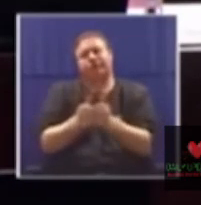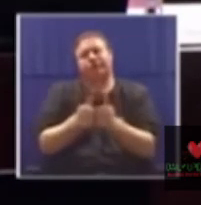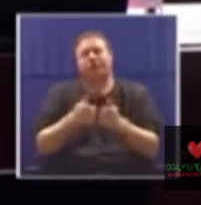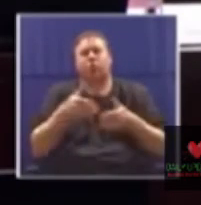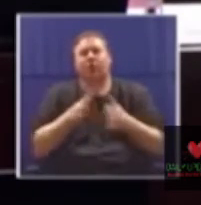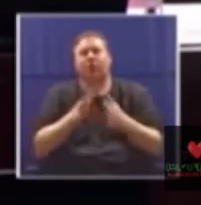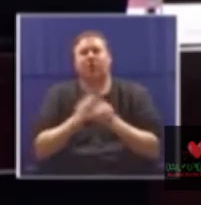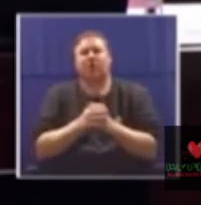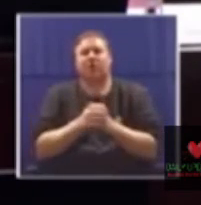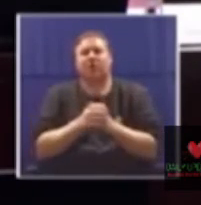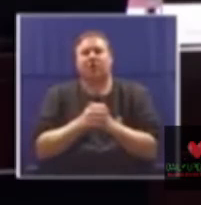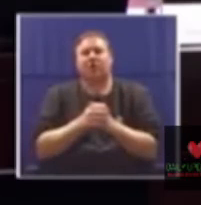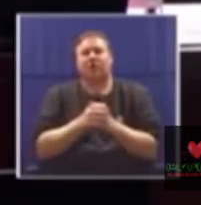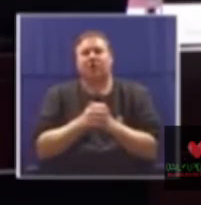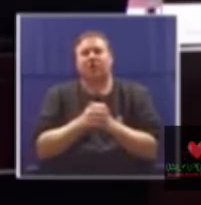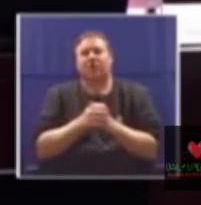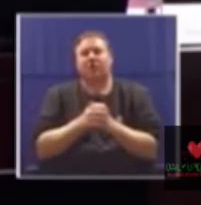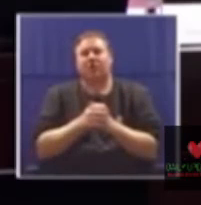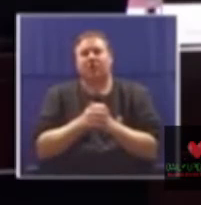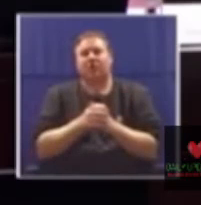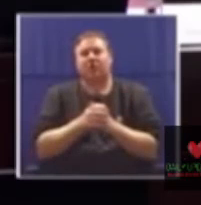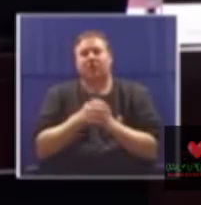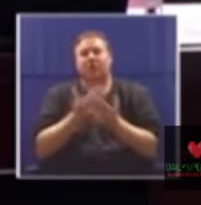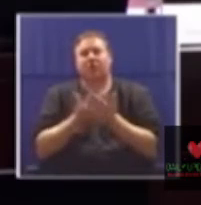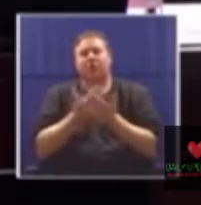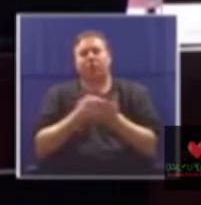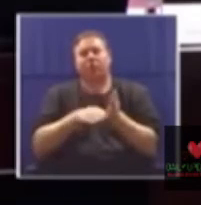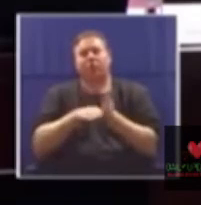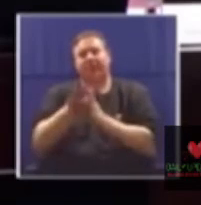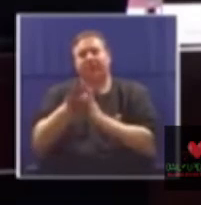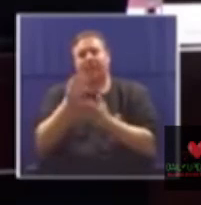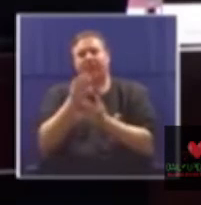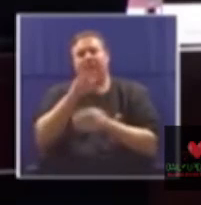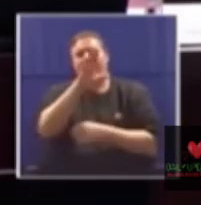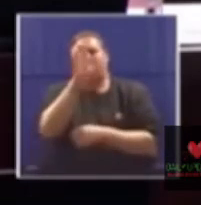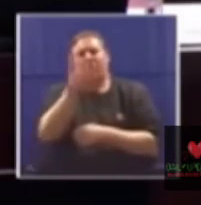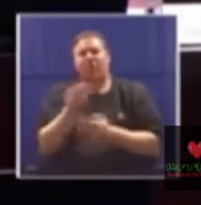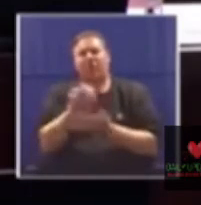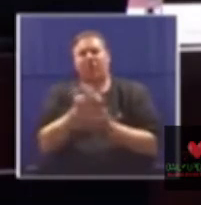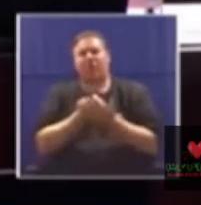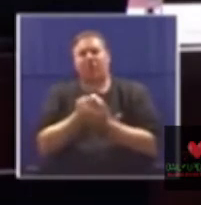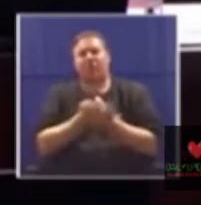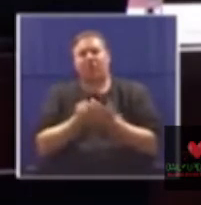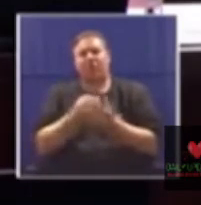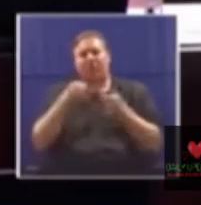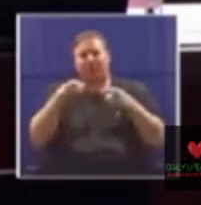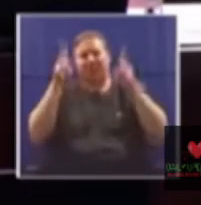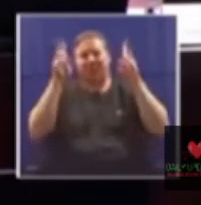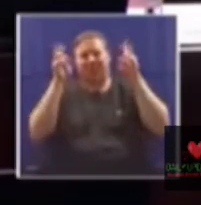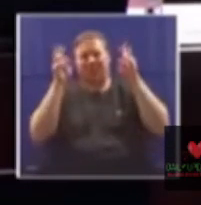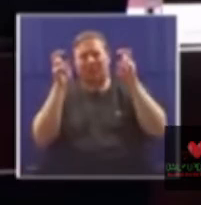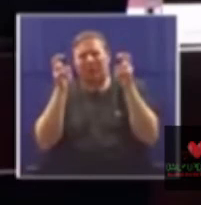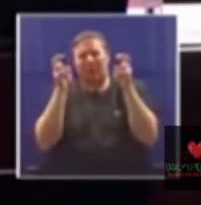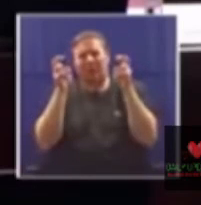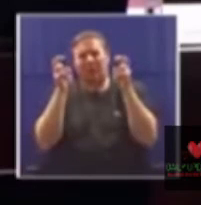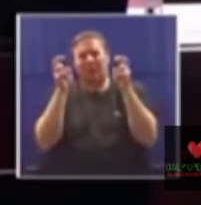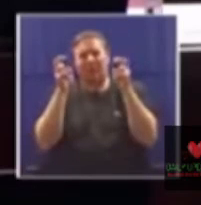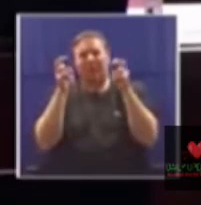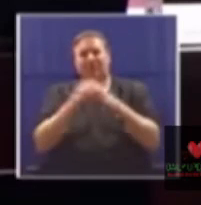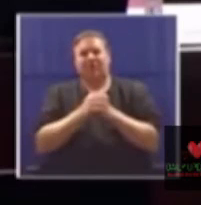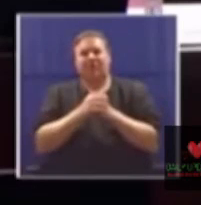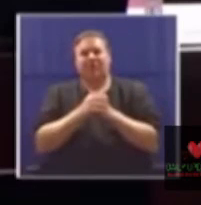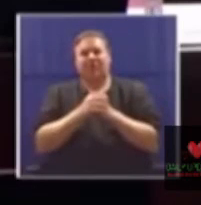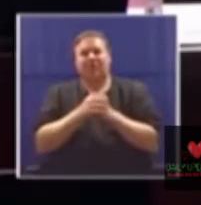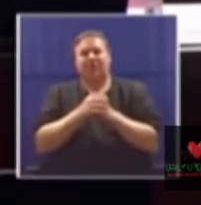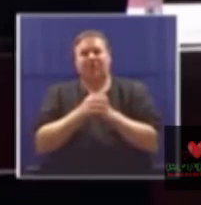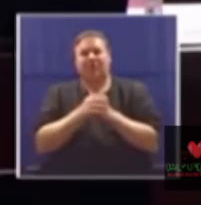how we get to collectively develop the African economy. I think that settles this issue of whether there is common